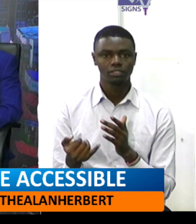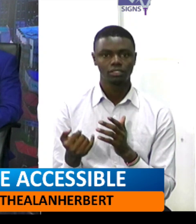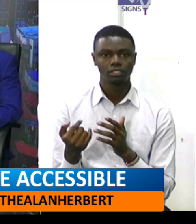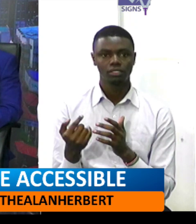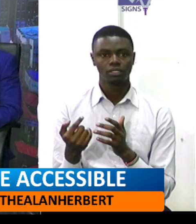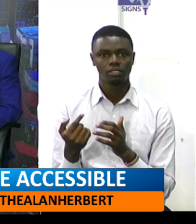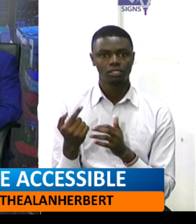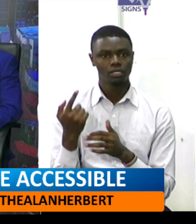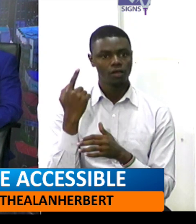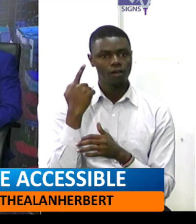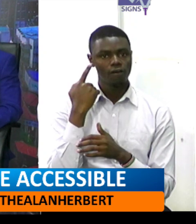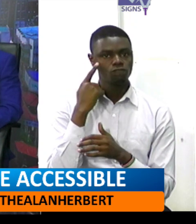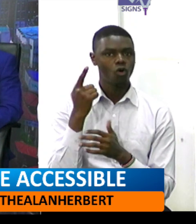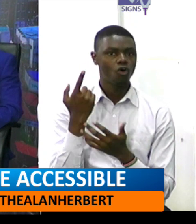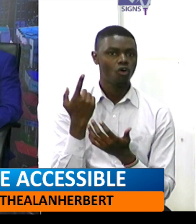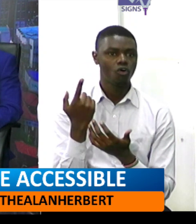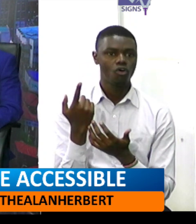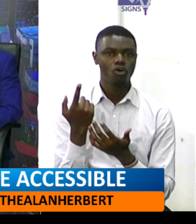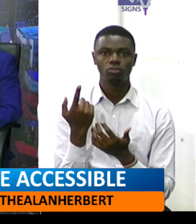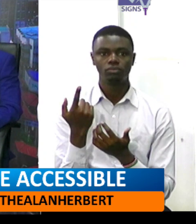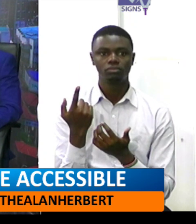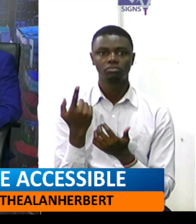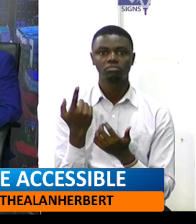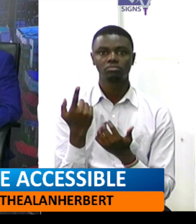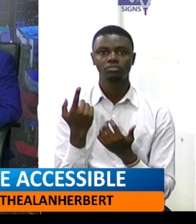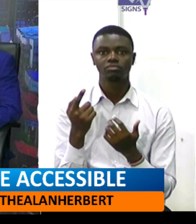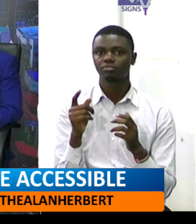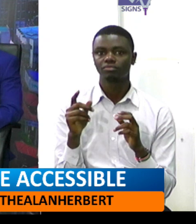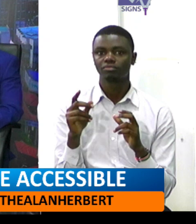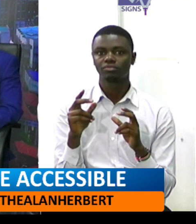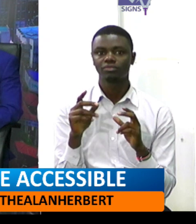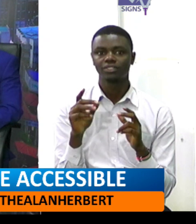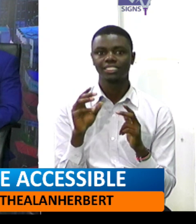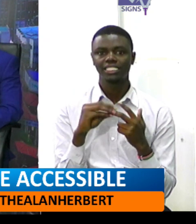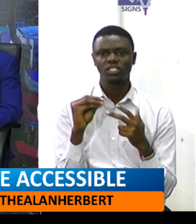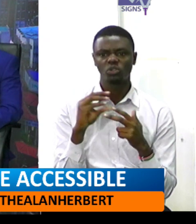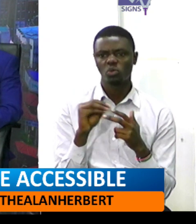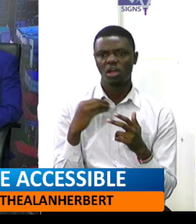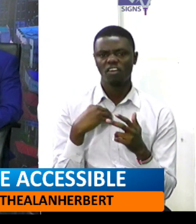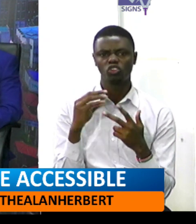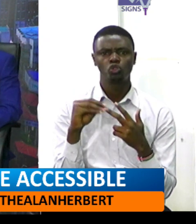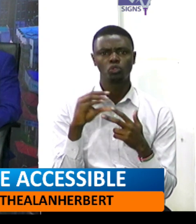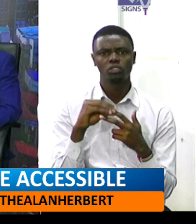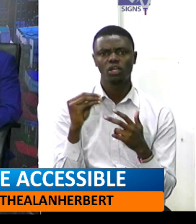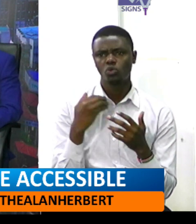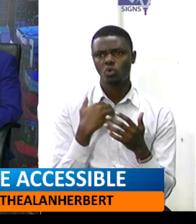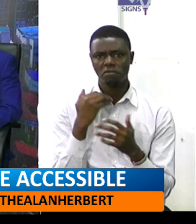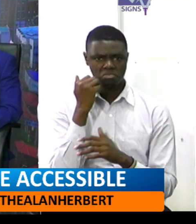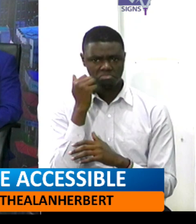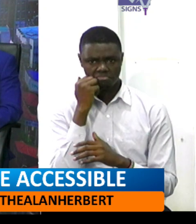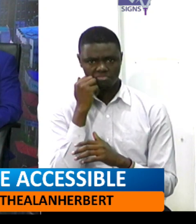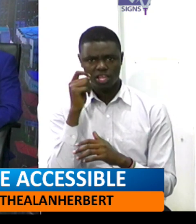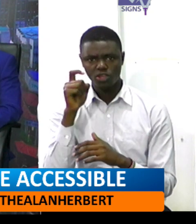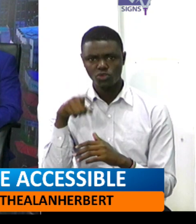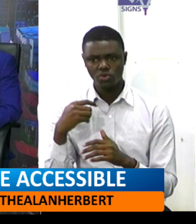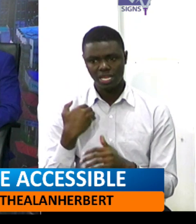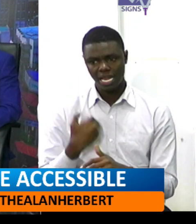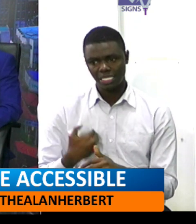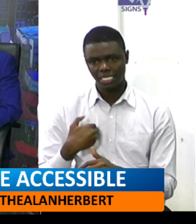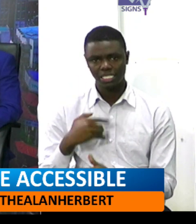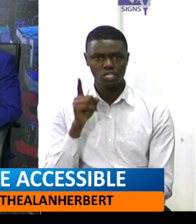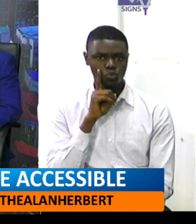for what we call in our industry anti-selection, that you have chosen because you have an illness which you need a surgery